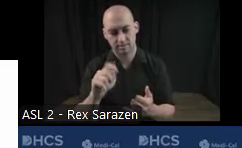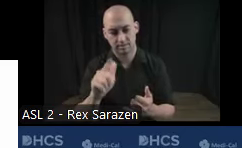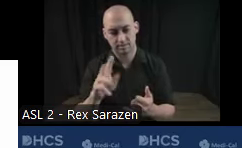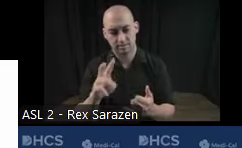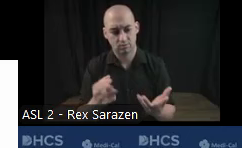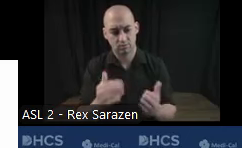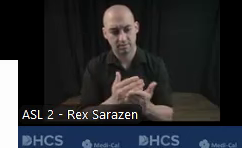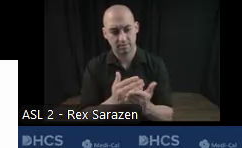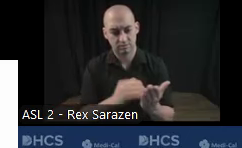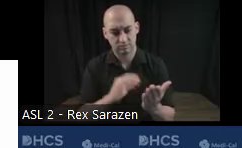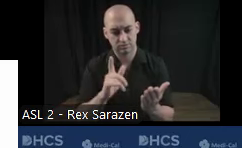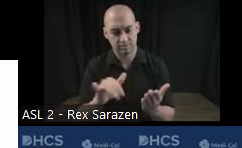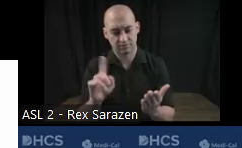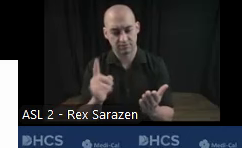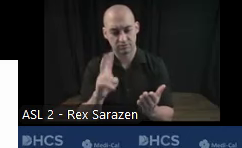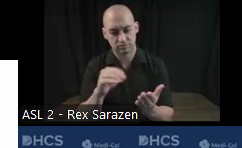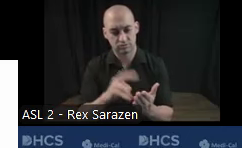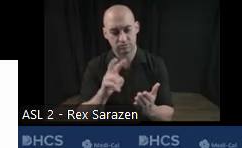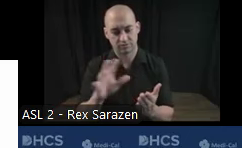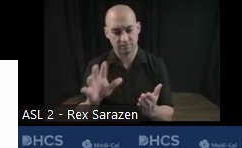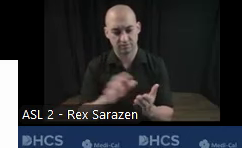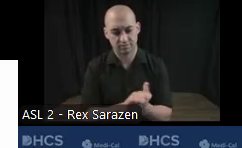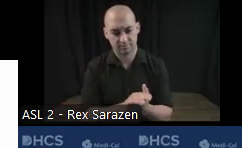1st, 2025. Next slide.